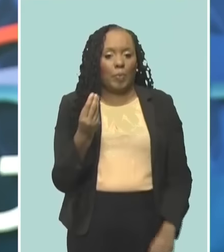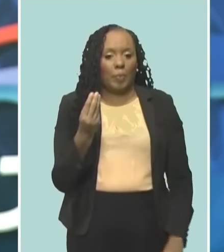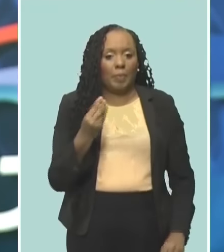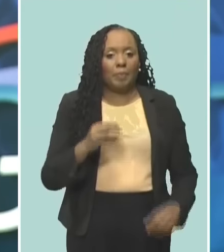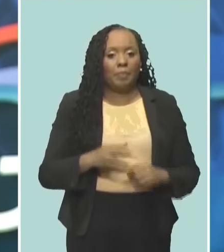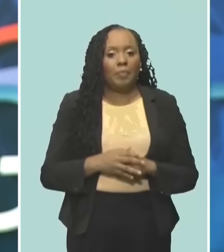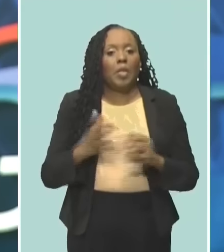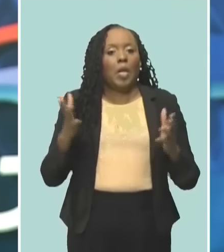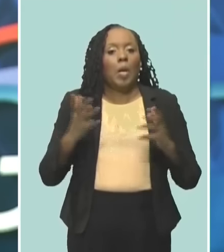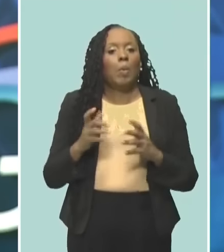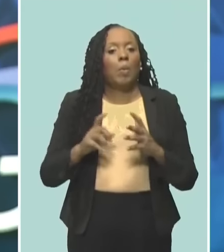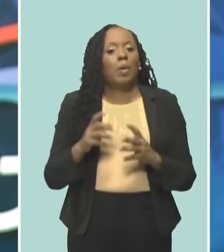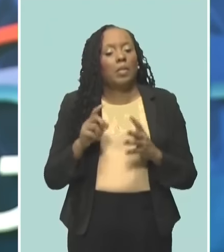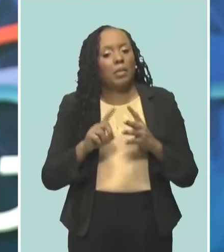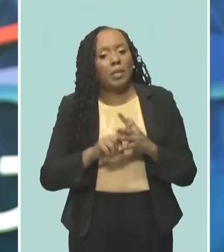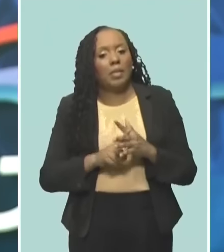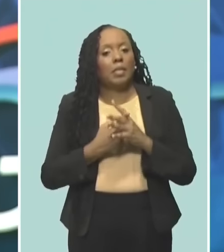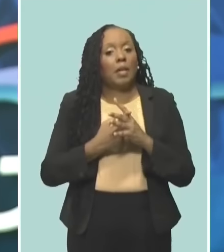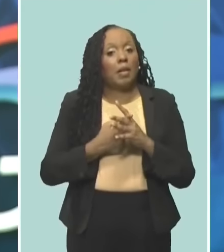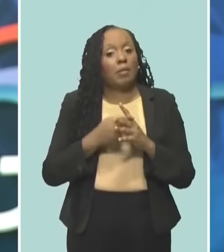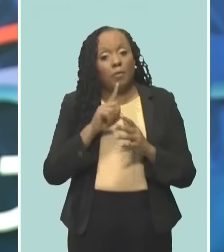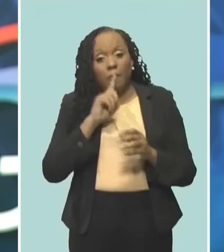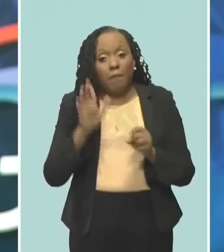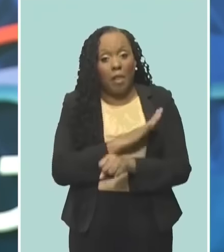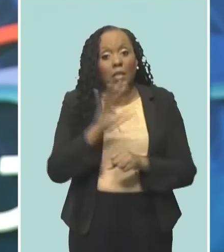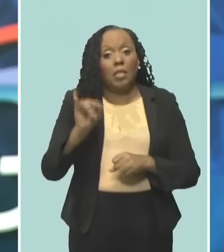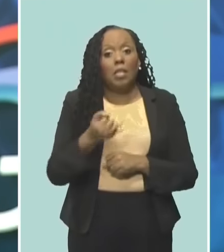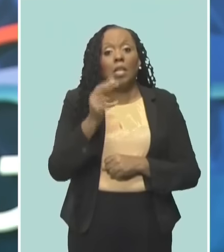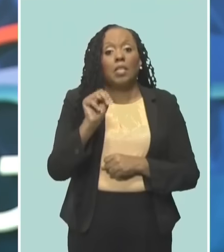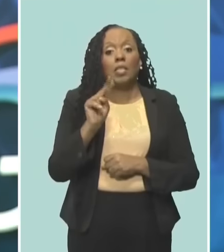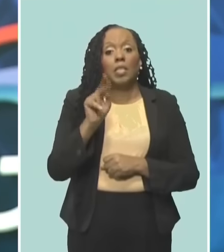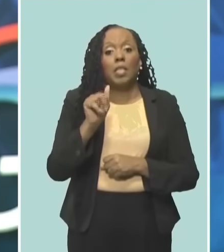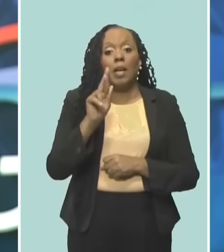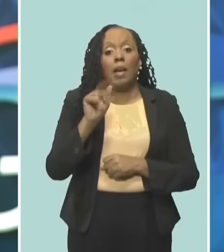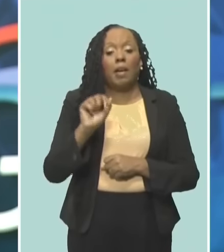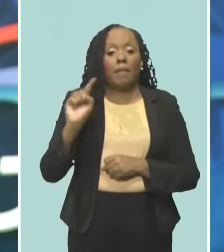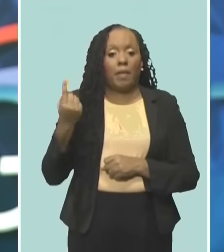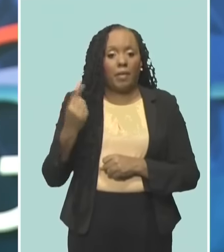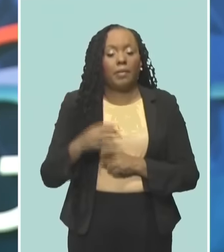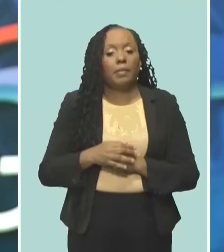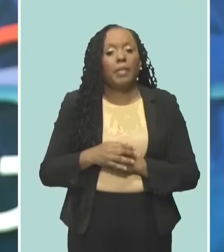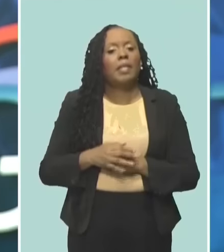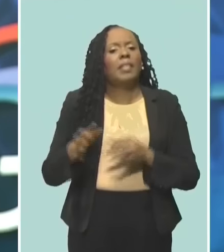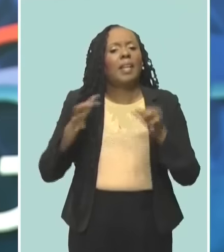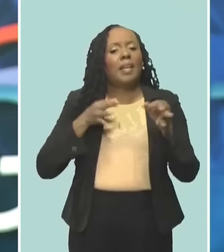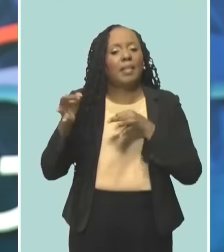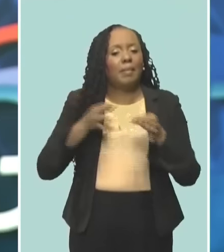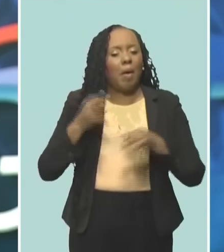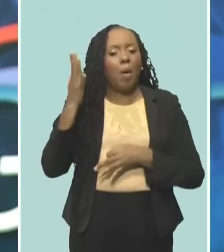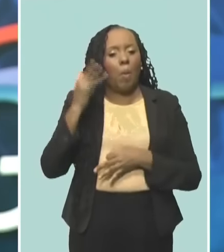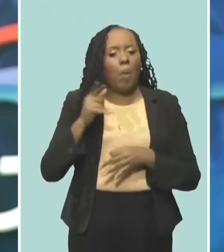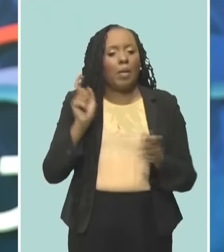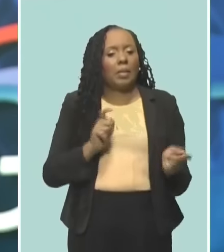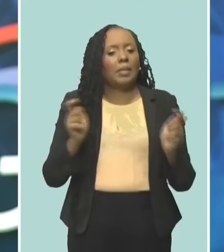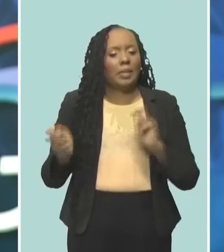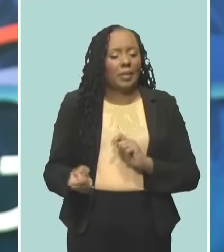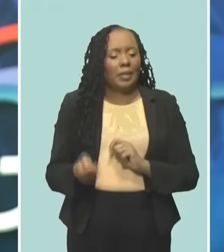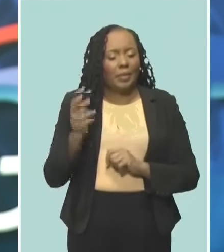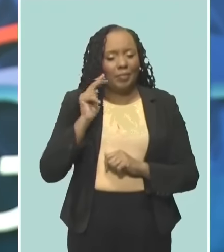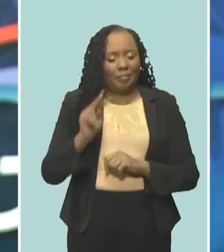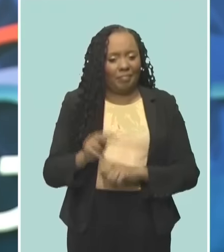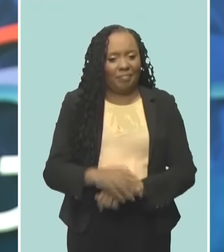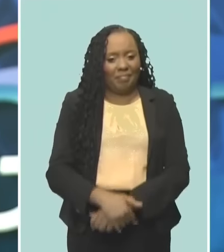2025. Chief Operating Officer Linda Holder was a guest on Morning Barbados and explains the need for the move. Sean Farrell has